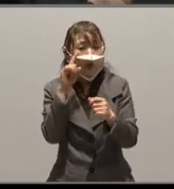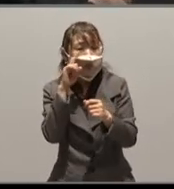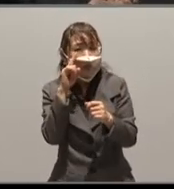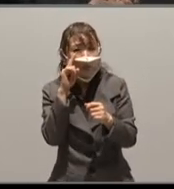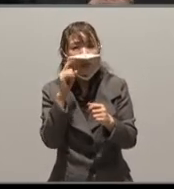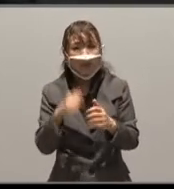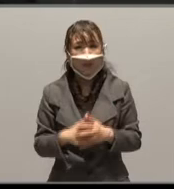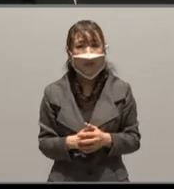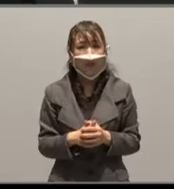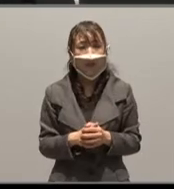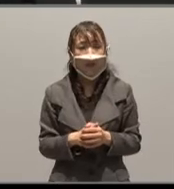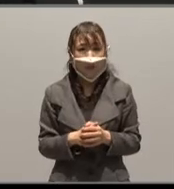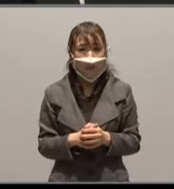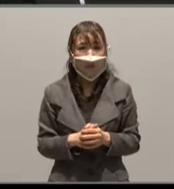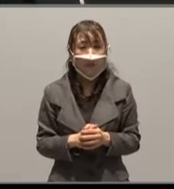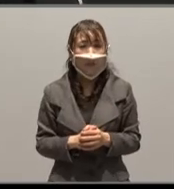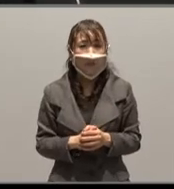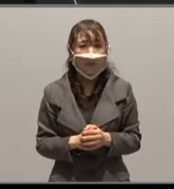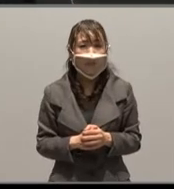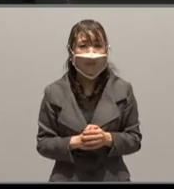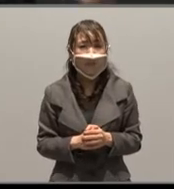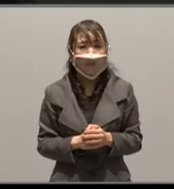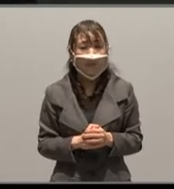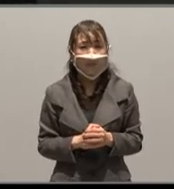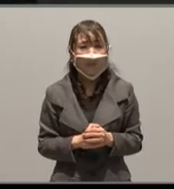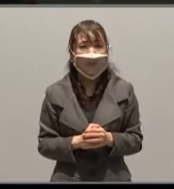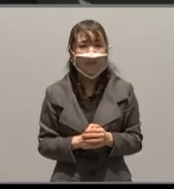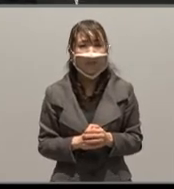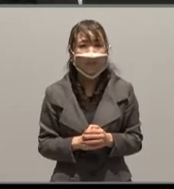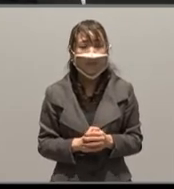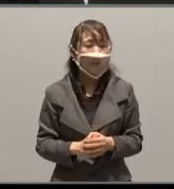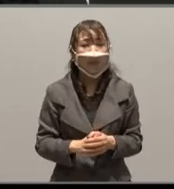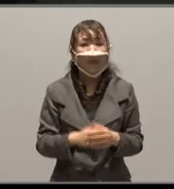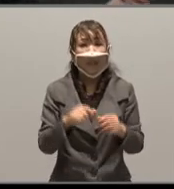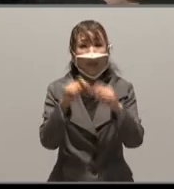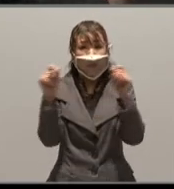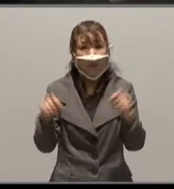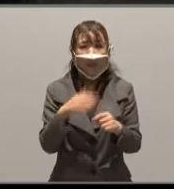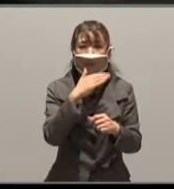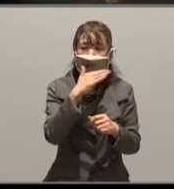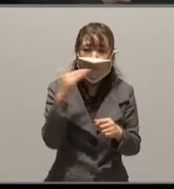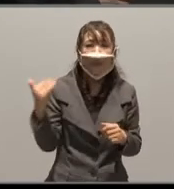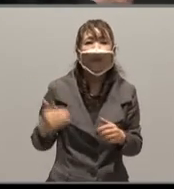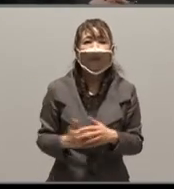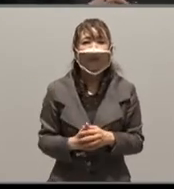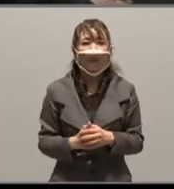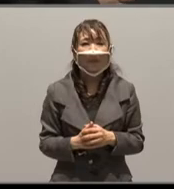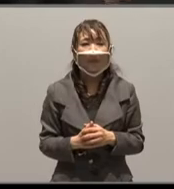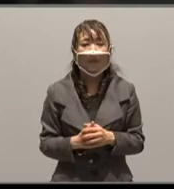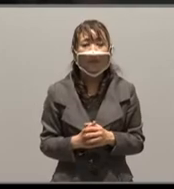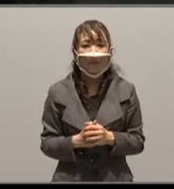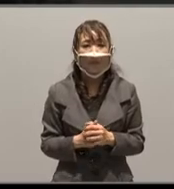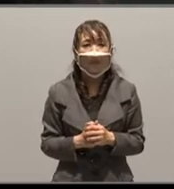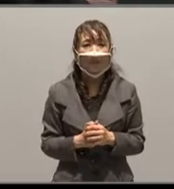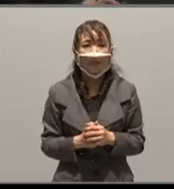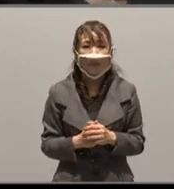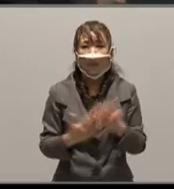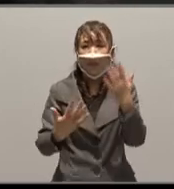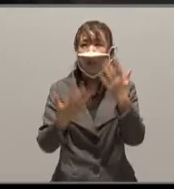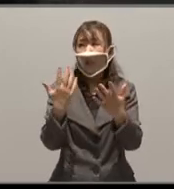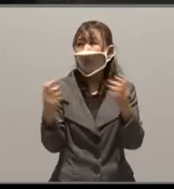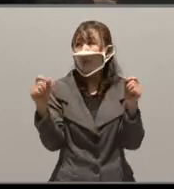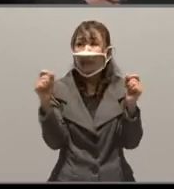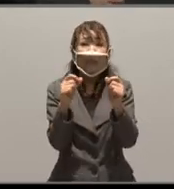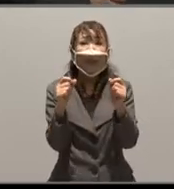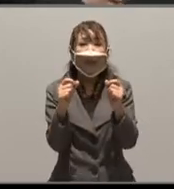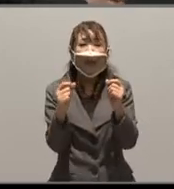of depression with forest bathing in city park in rehabilitation medicine. This is how we